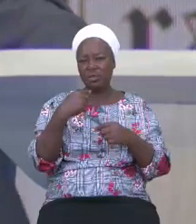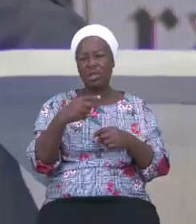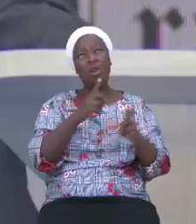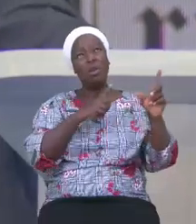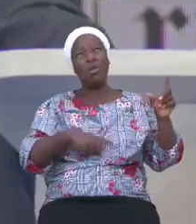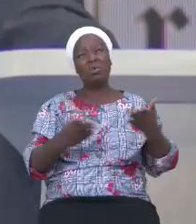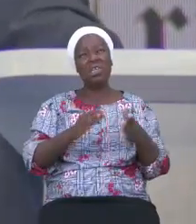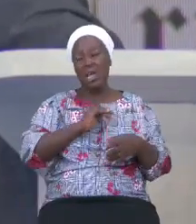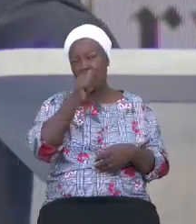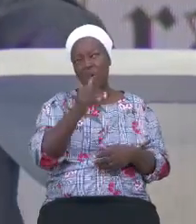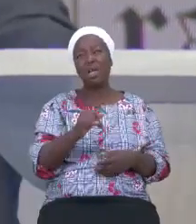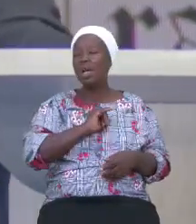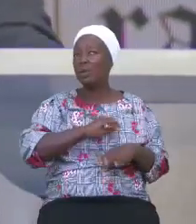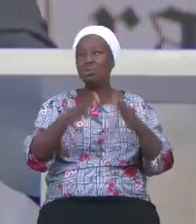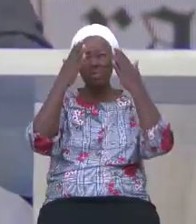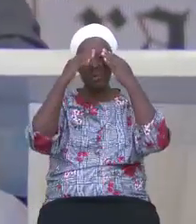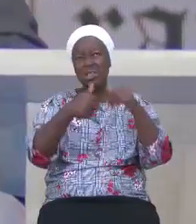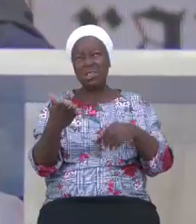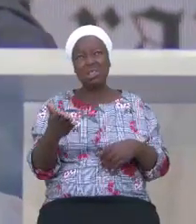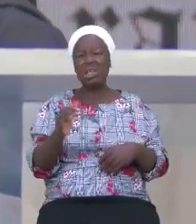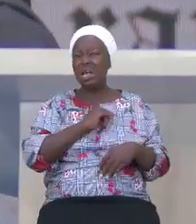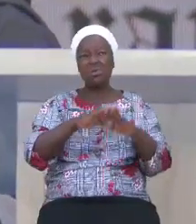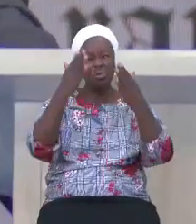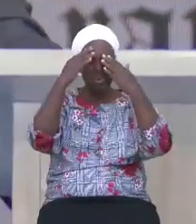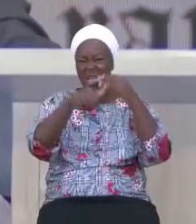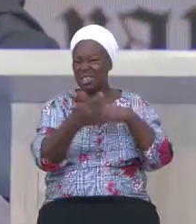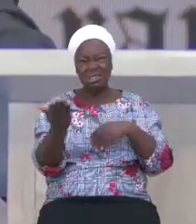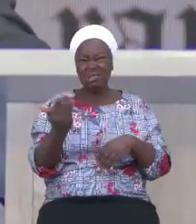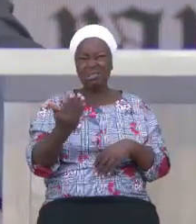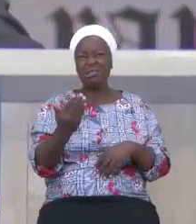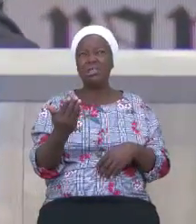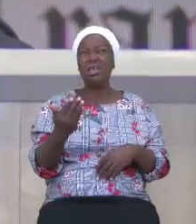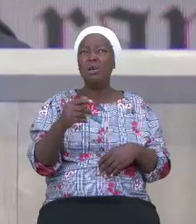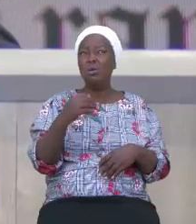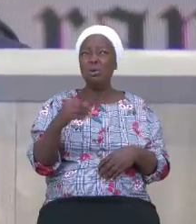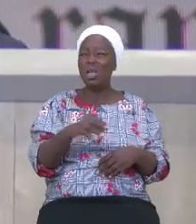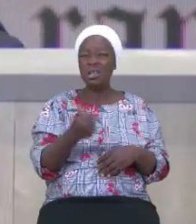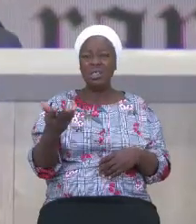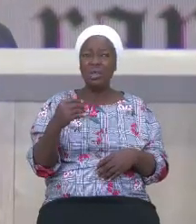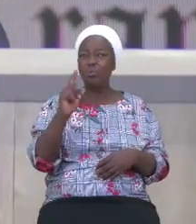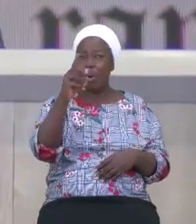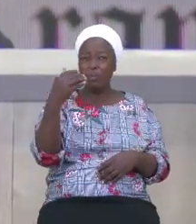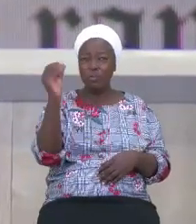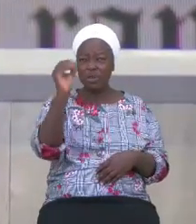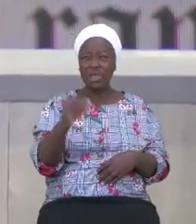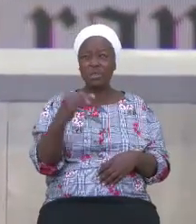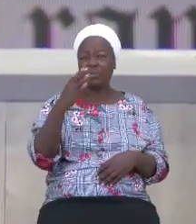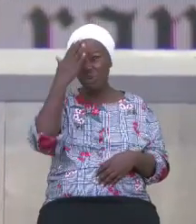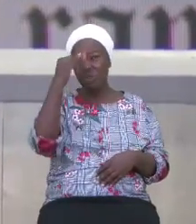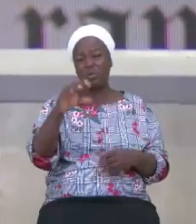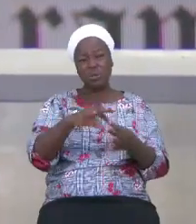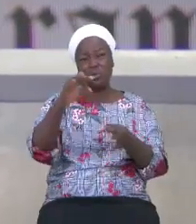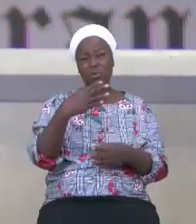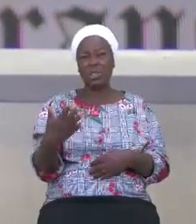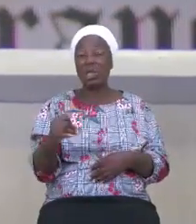do I know? I don't know up to 1% of the knowledge of spiritual things. I want